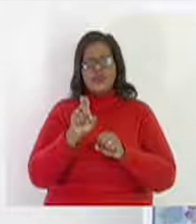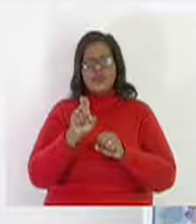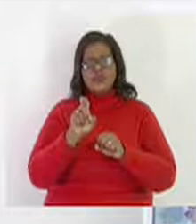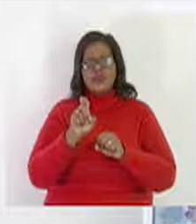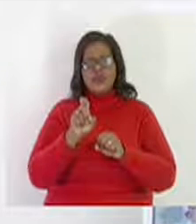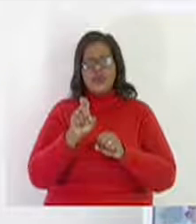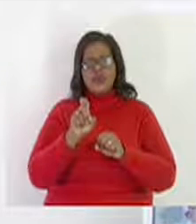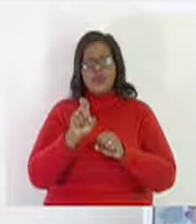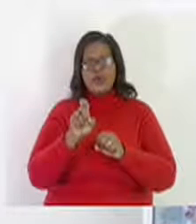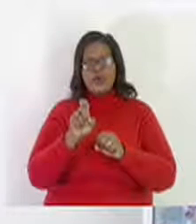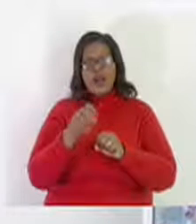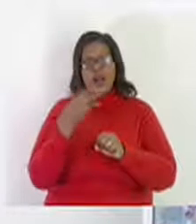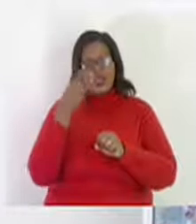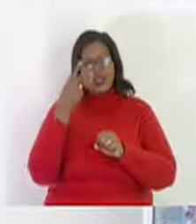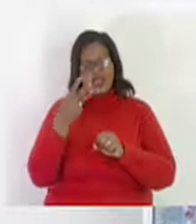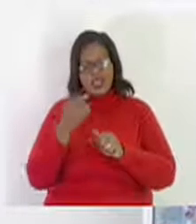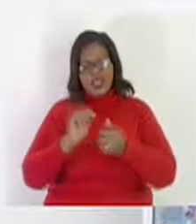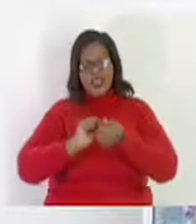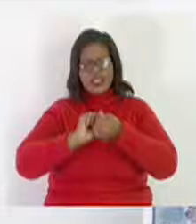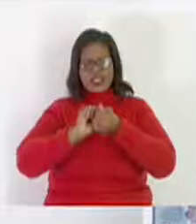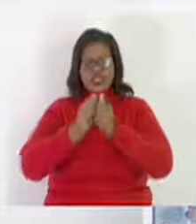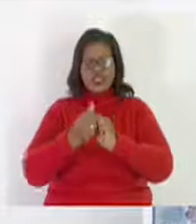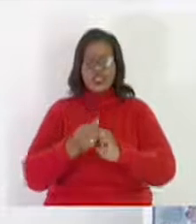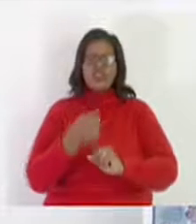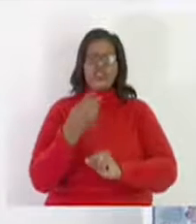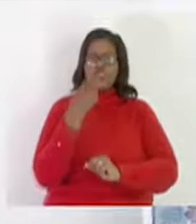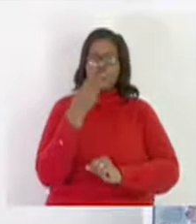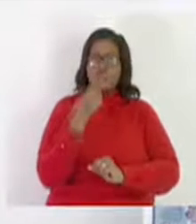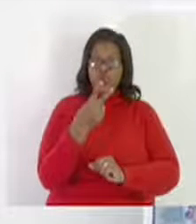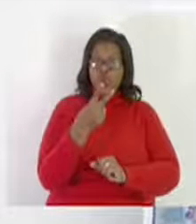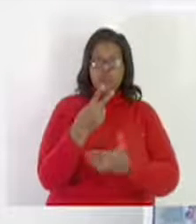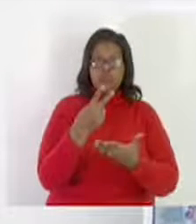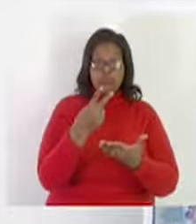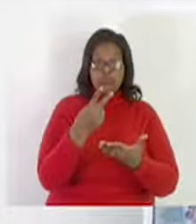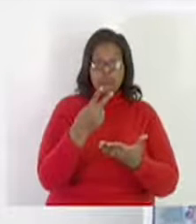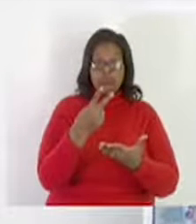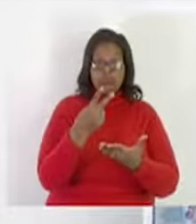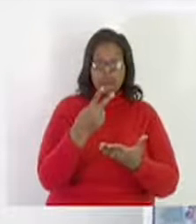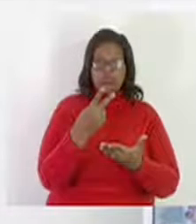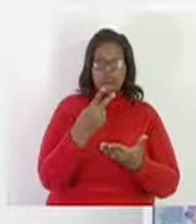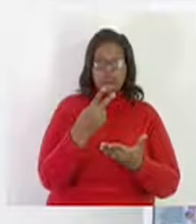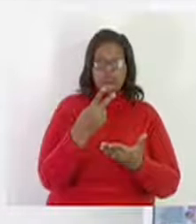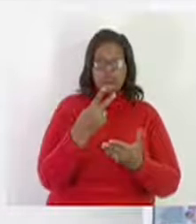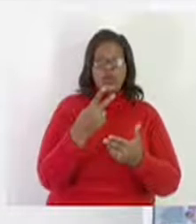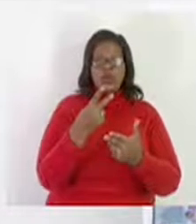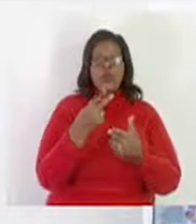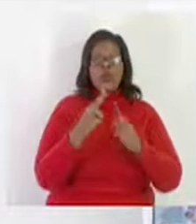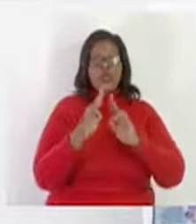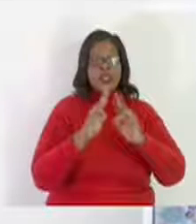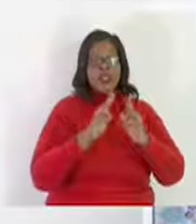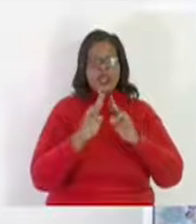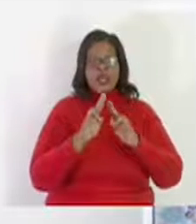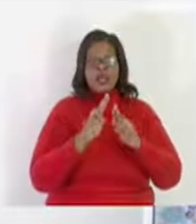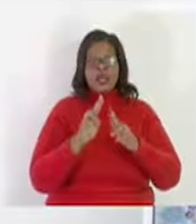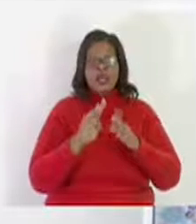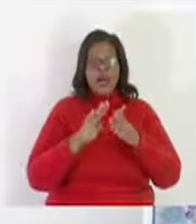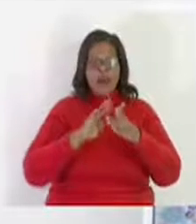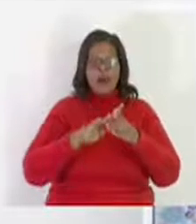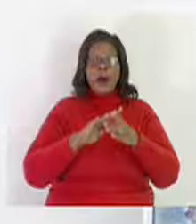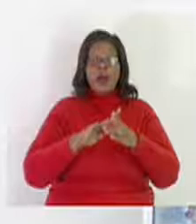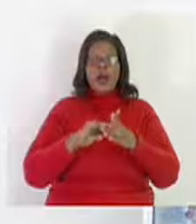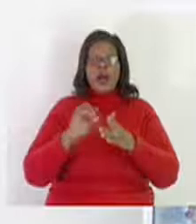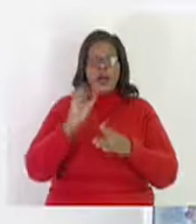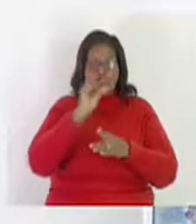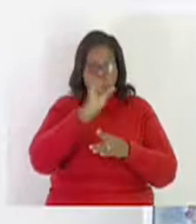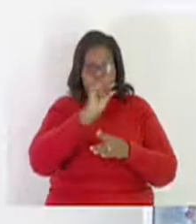3 change 2? In the notes, we talk about scores. It's the